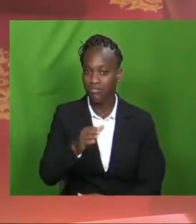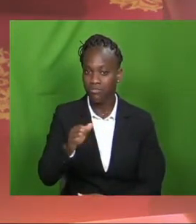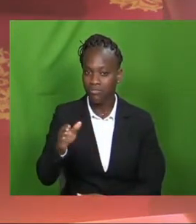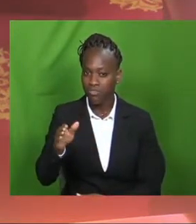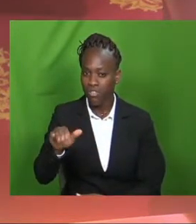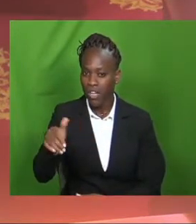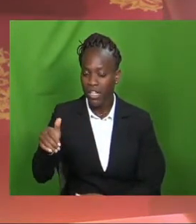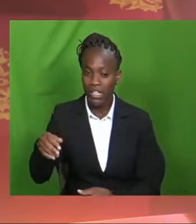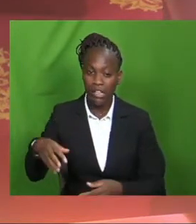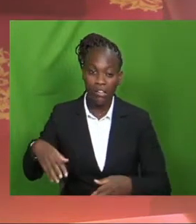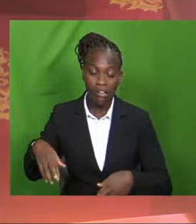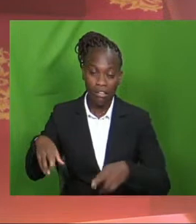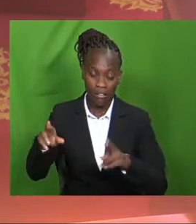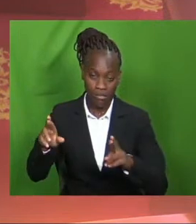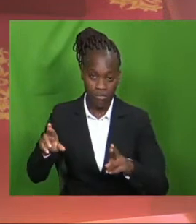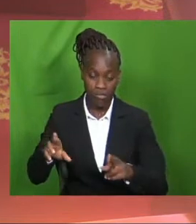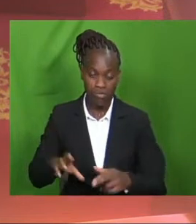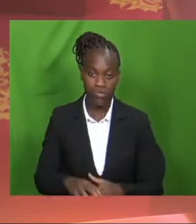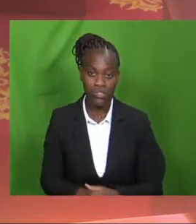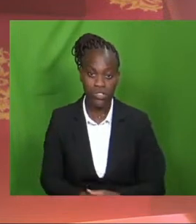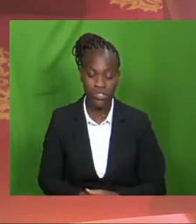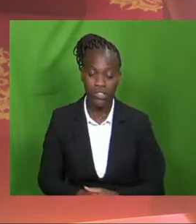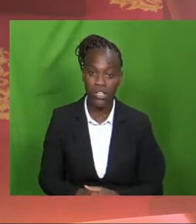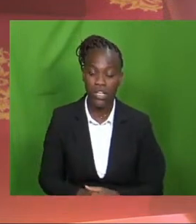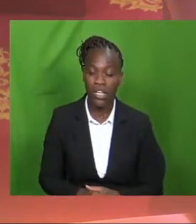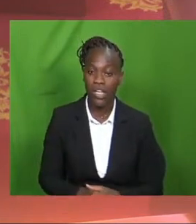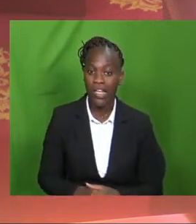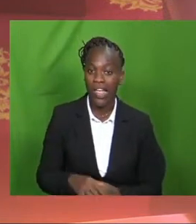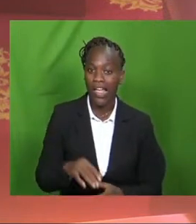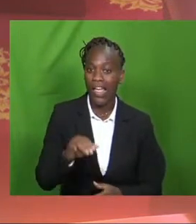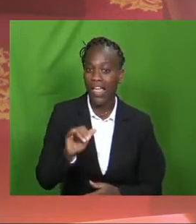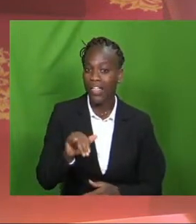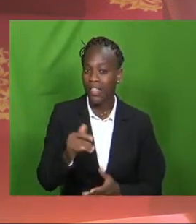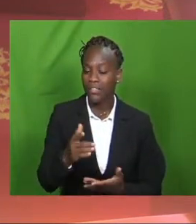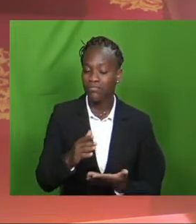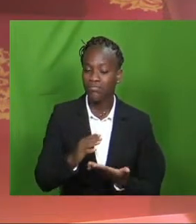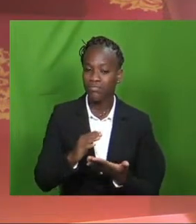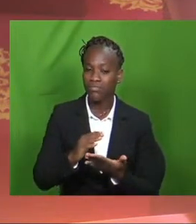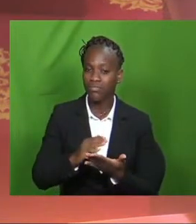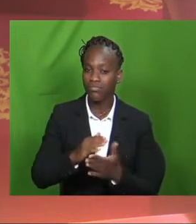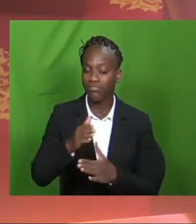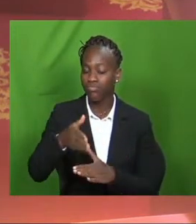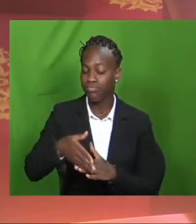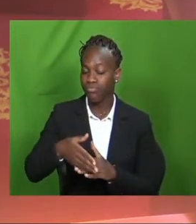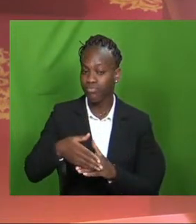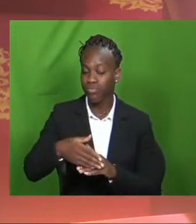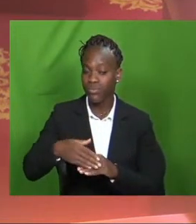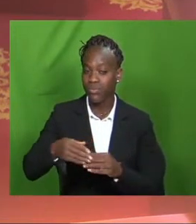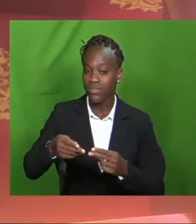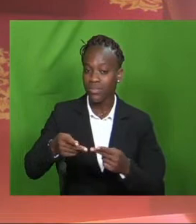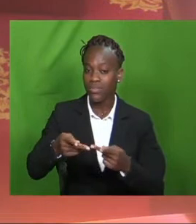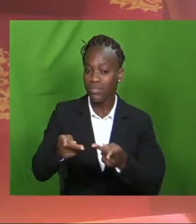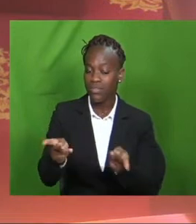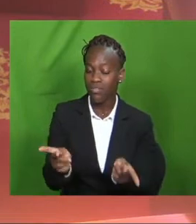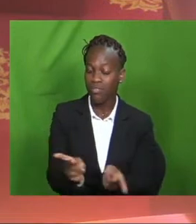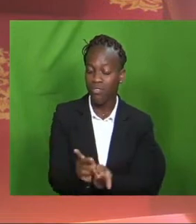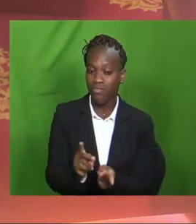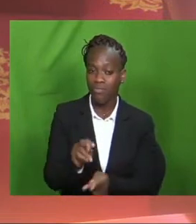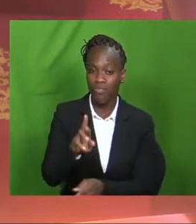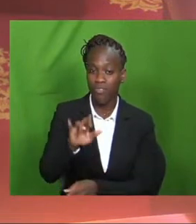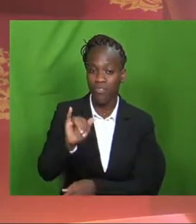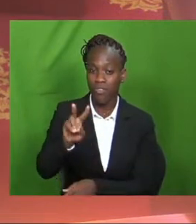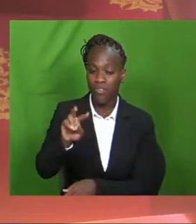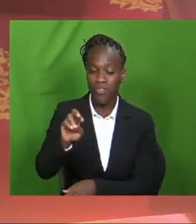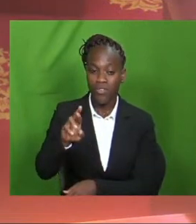and Akrakope, which are at opposite bank of River Miko.